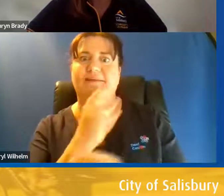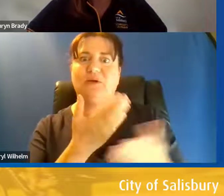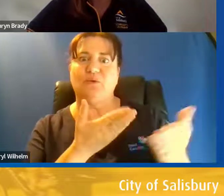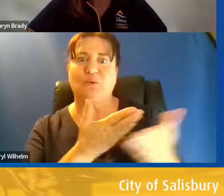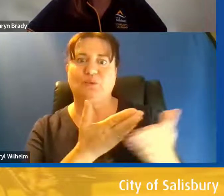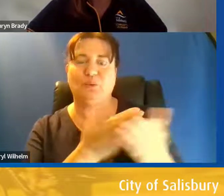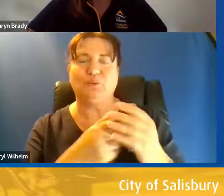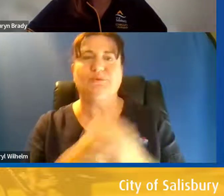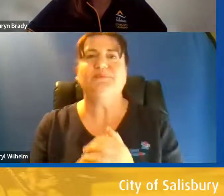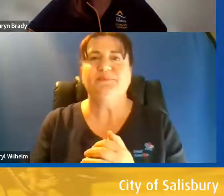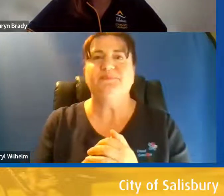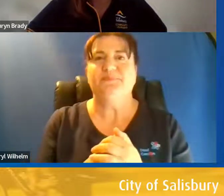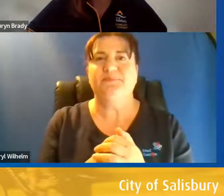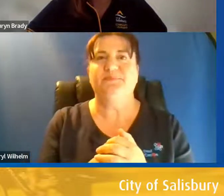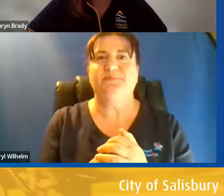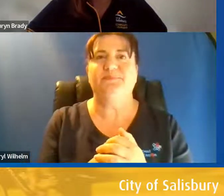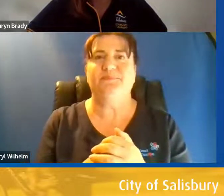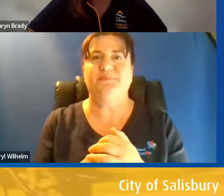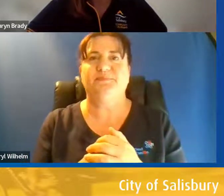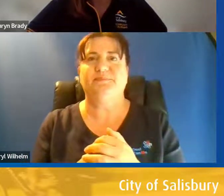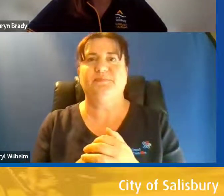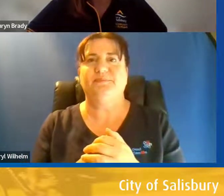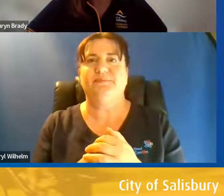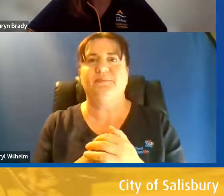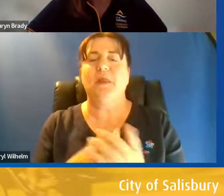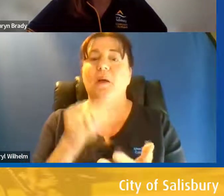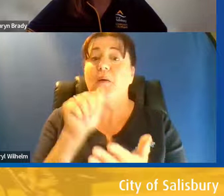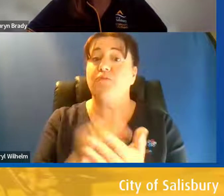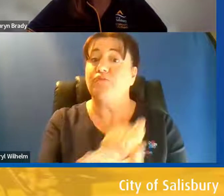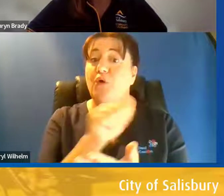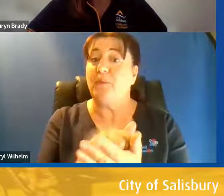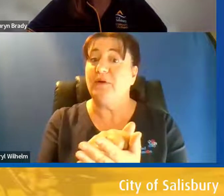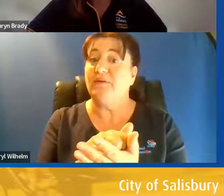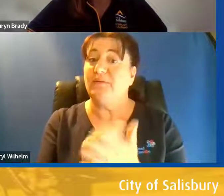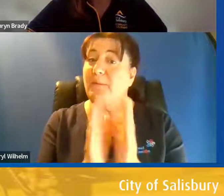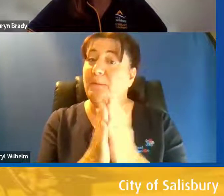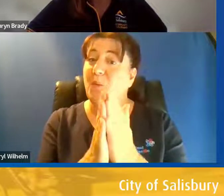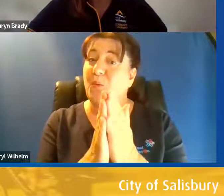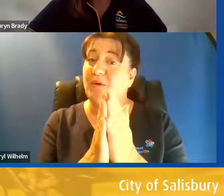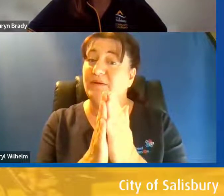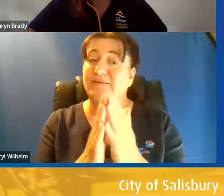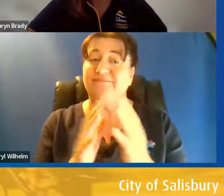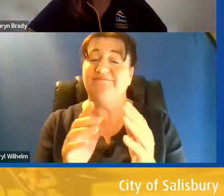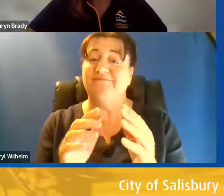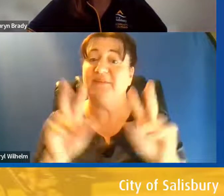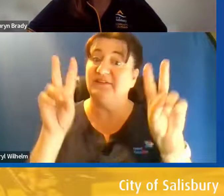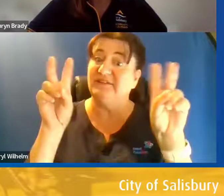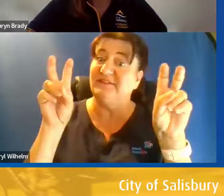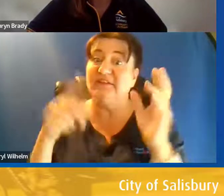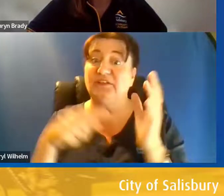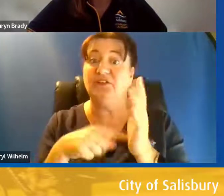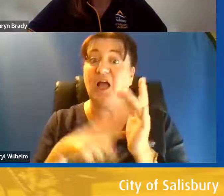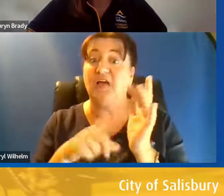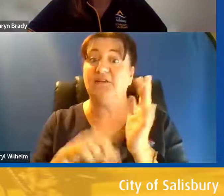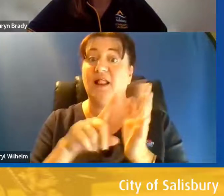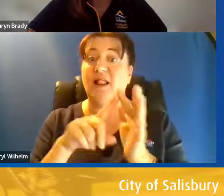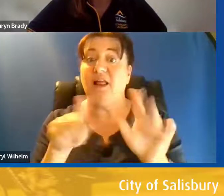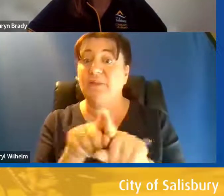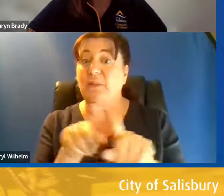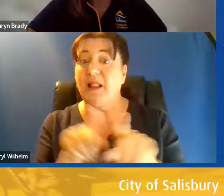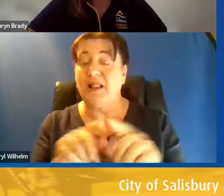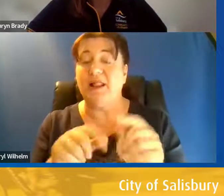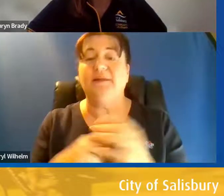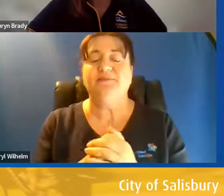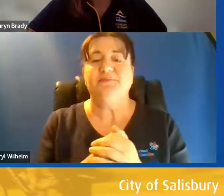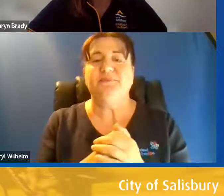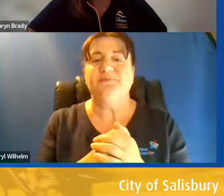very important to negotiate that and to talk with deaf people and to have the appropriate book and